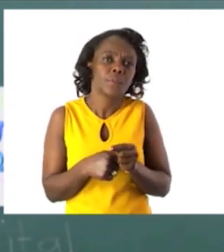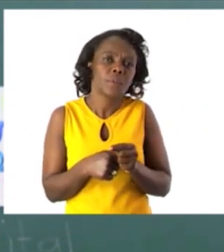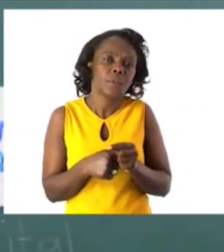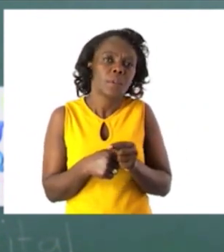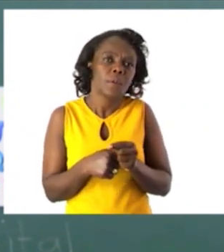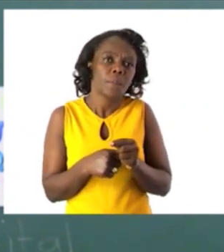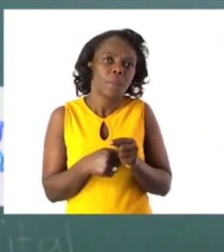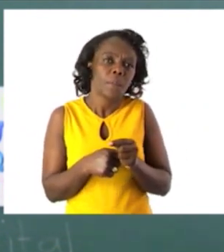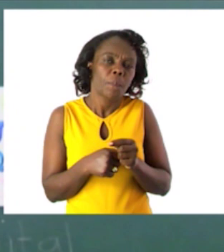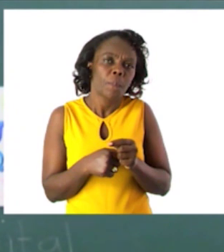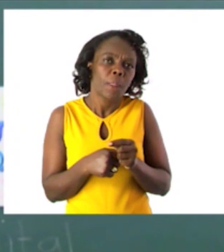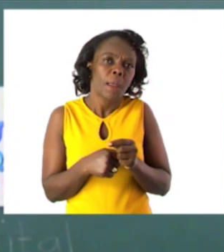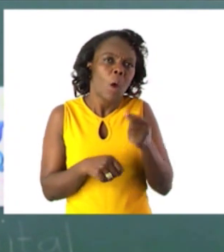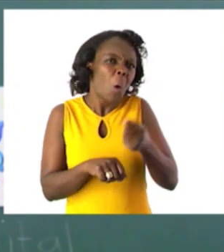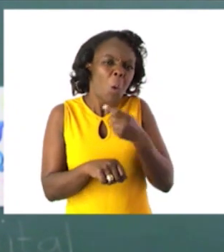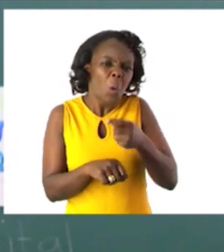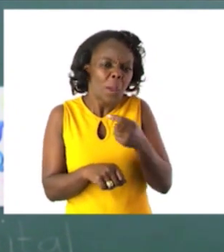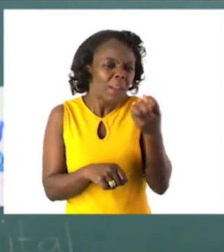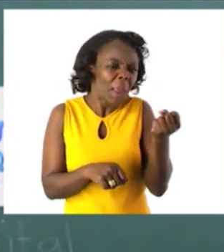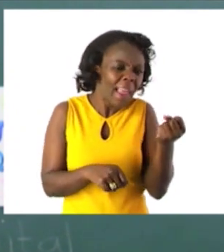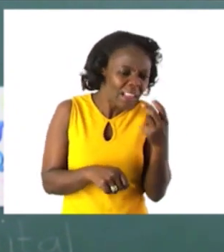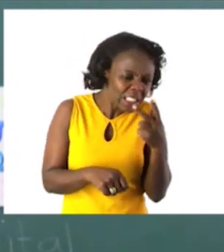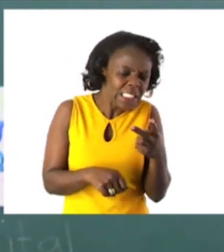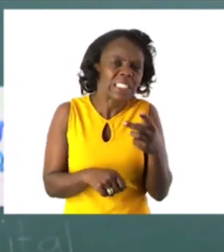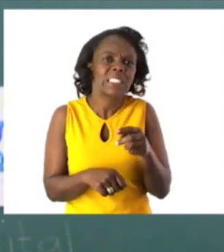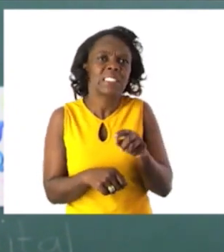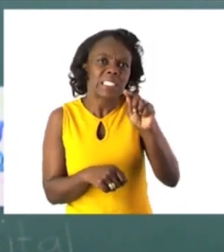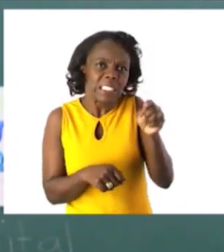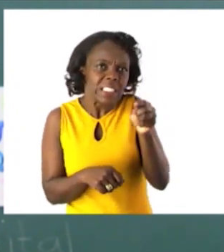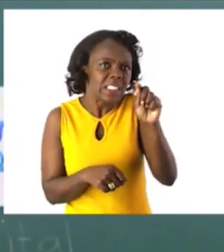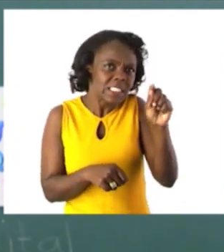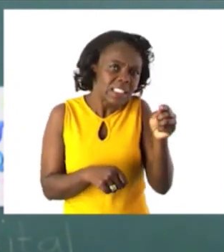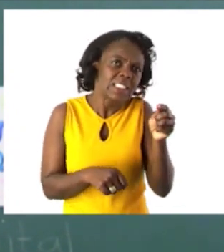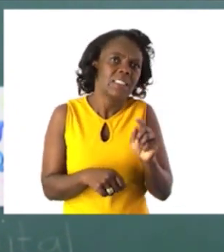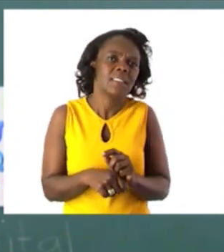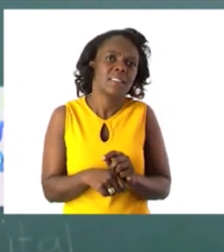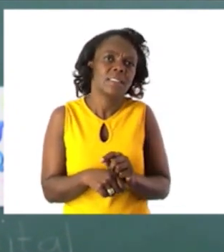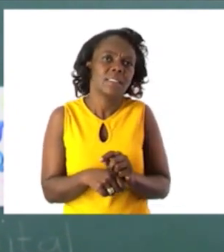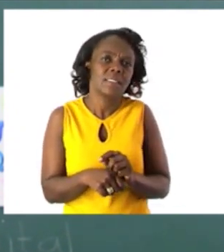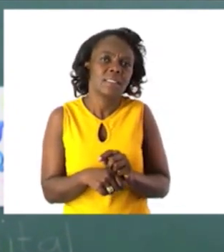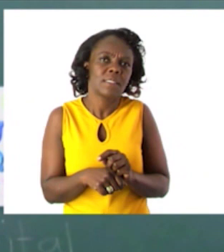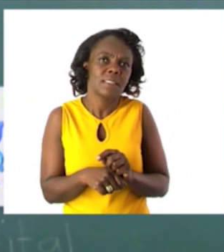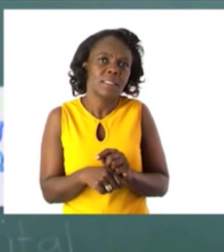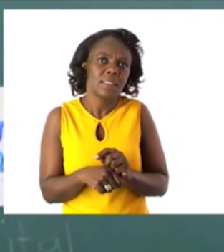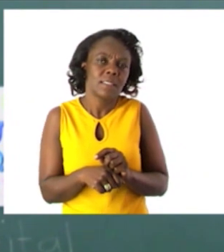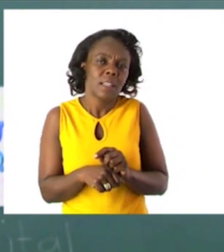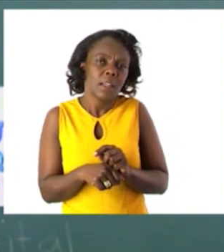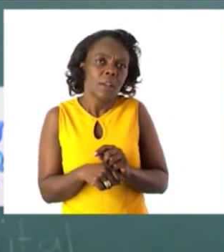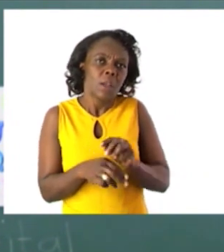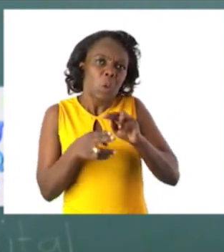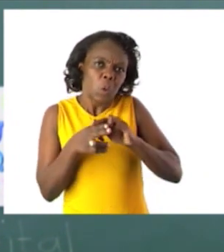our passages, we will always find them there. They have got a meaning also. You know, they are used to separate